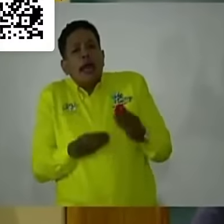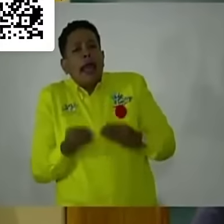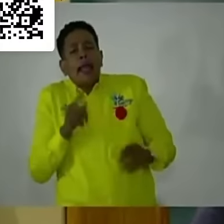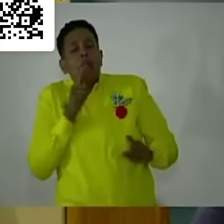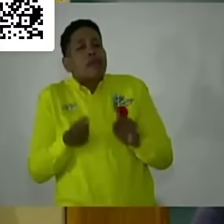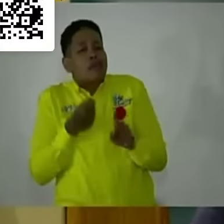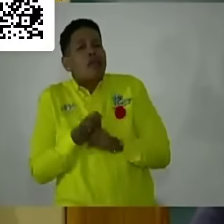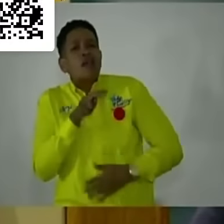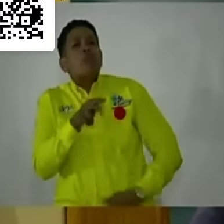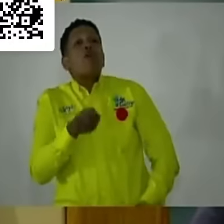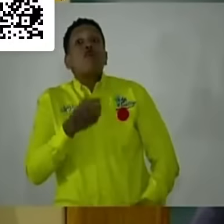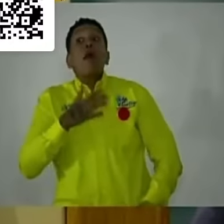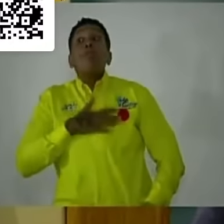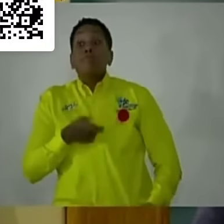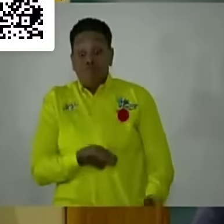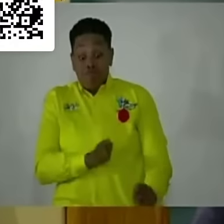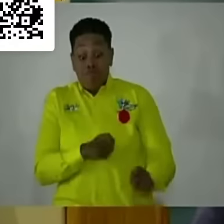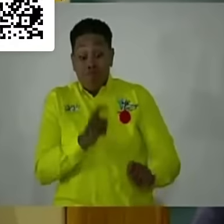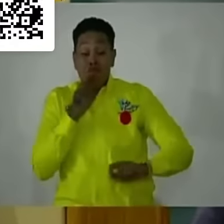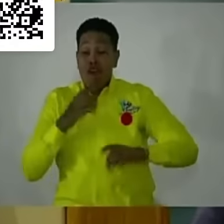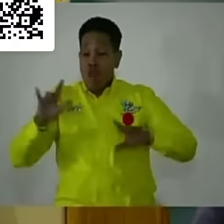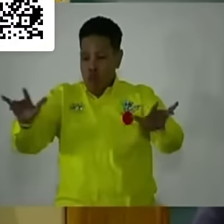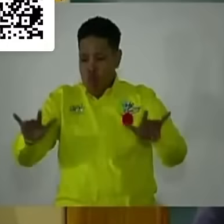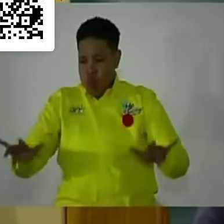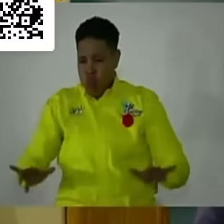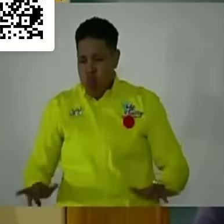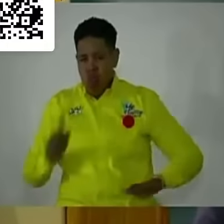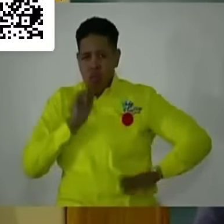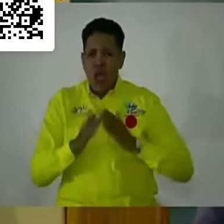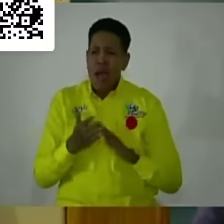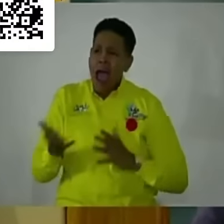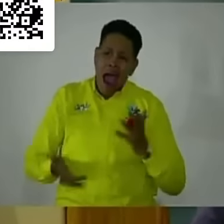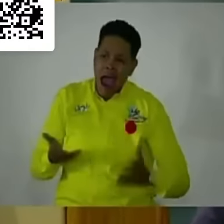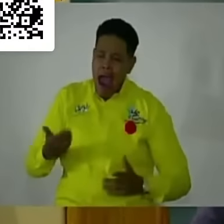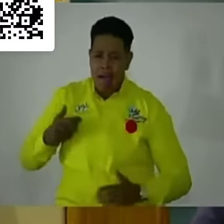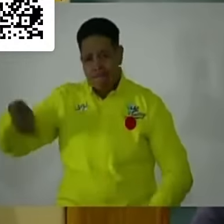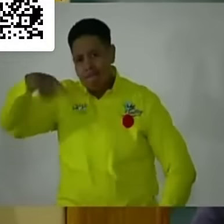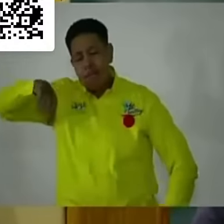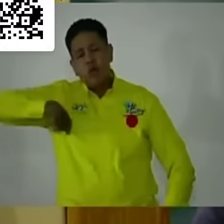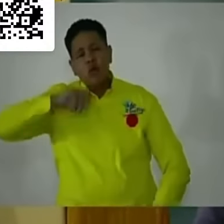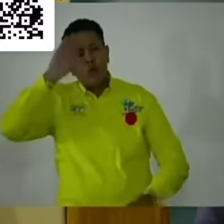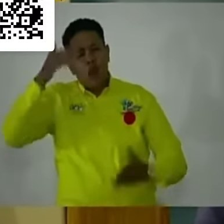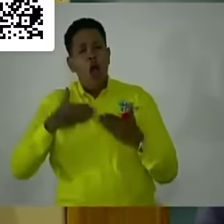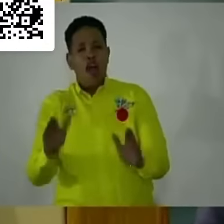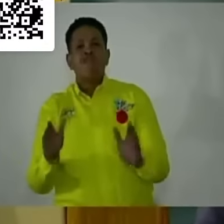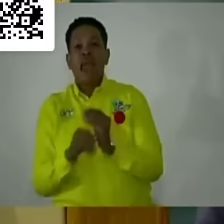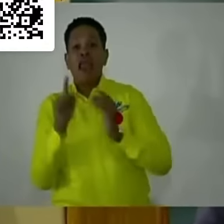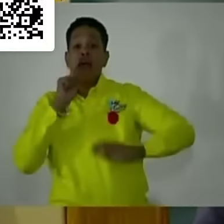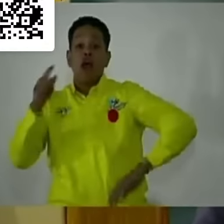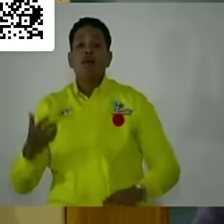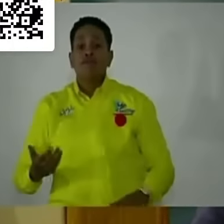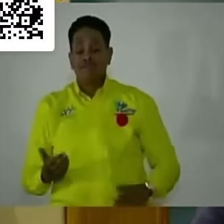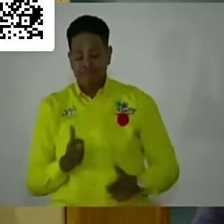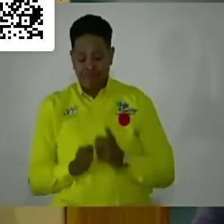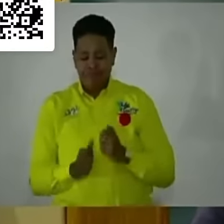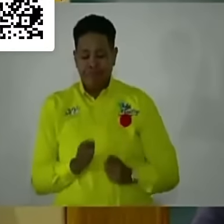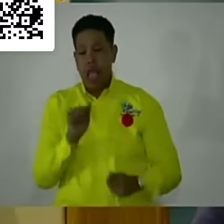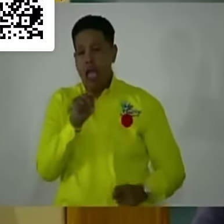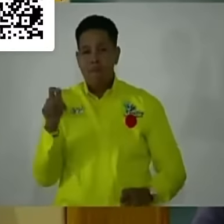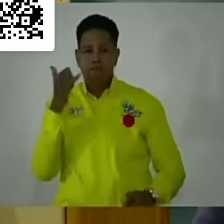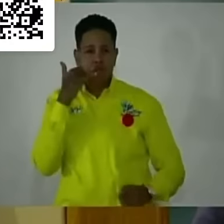impact from mining with the challenges that our communities may have, we're about to unveil a mobile application that